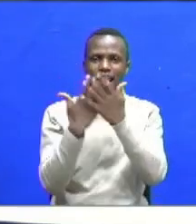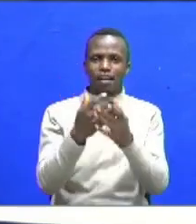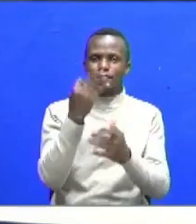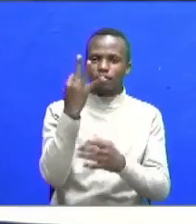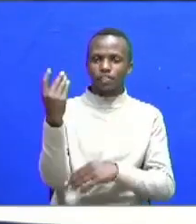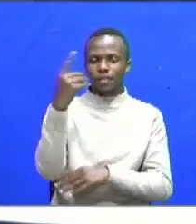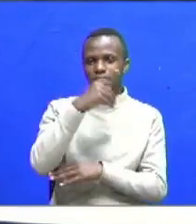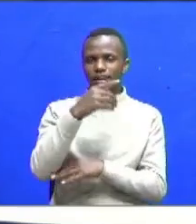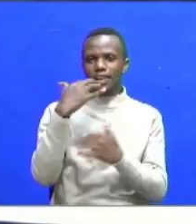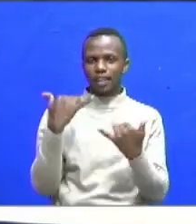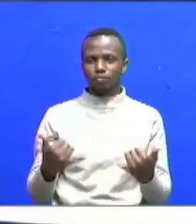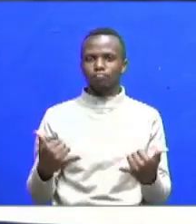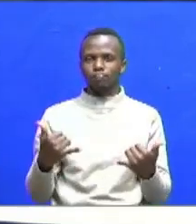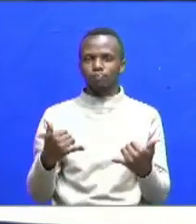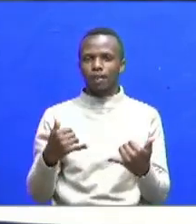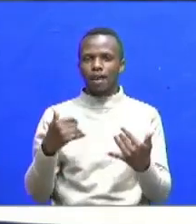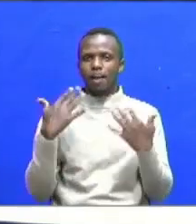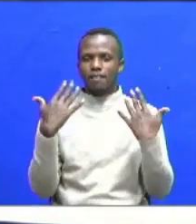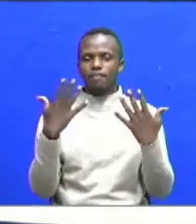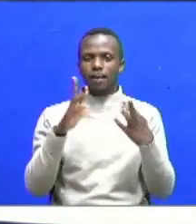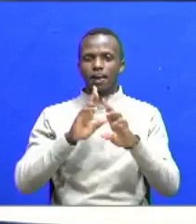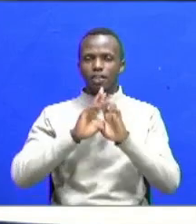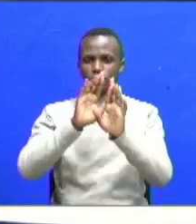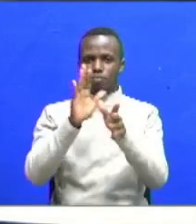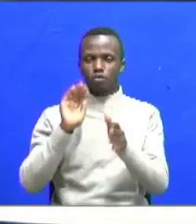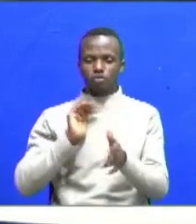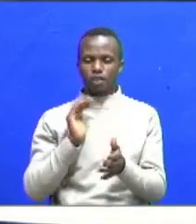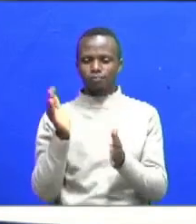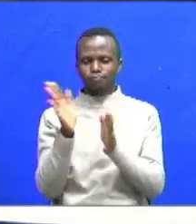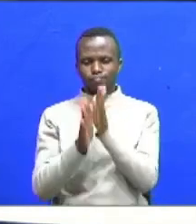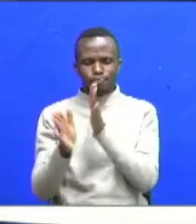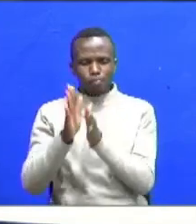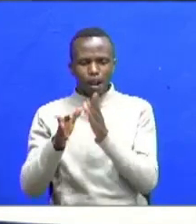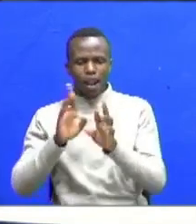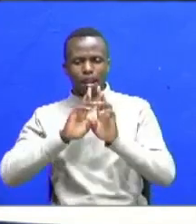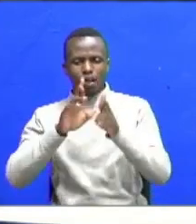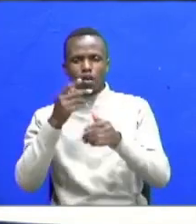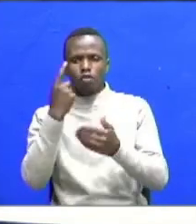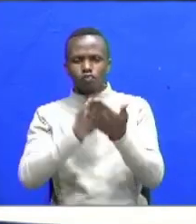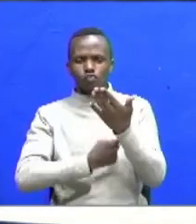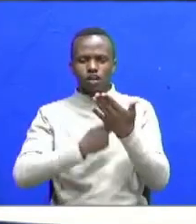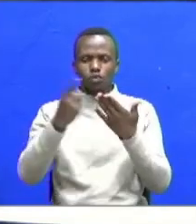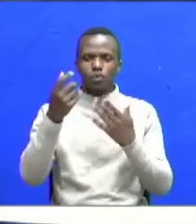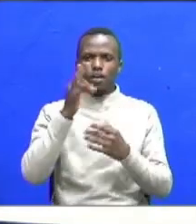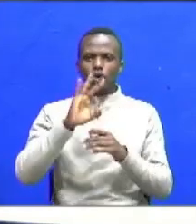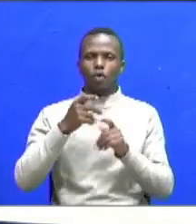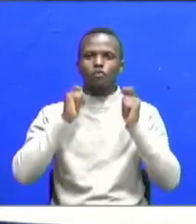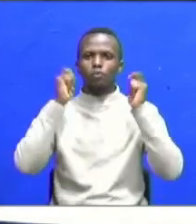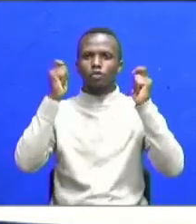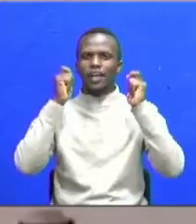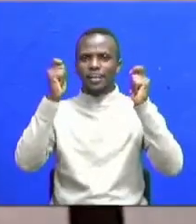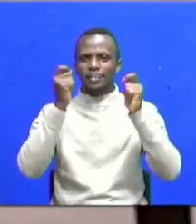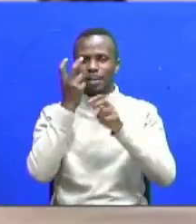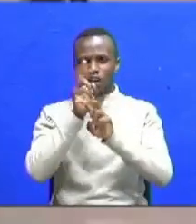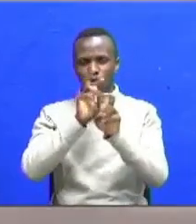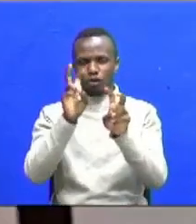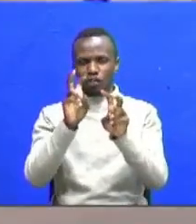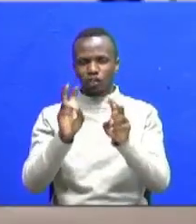3 days. Our political affairs reporter has prepared a report on the week of the protest. Here is more on the same.